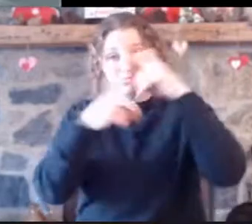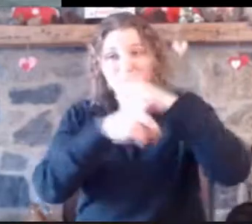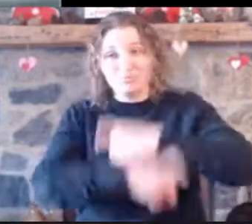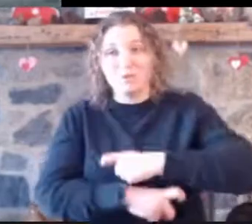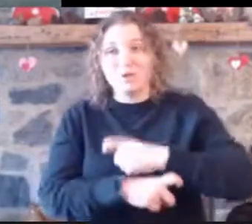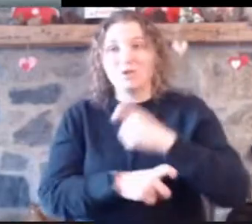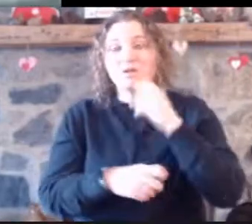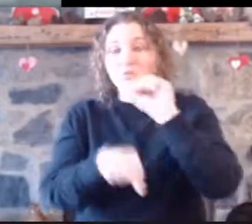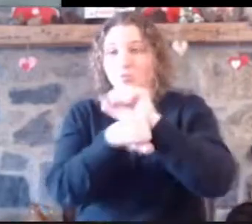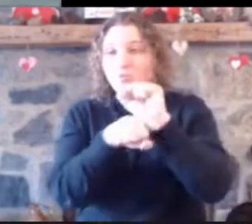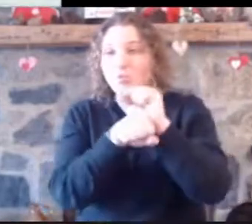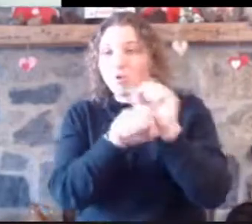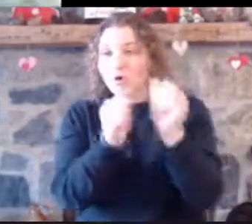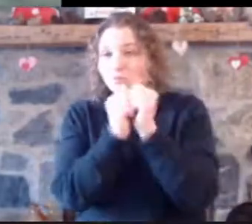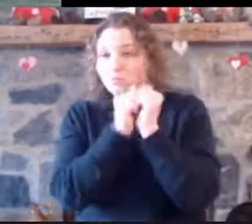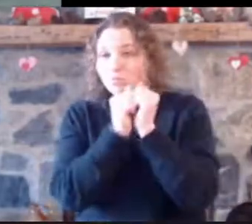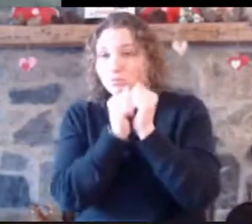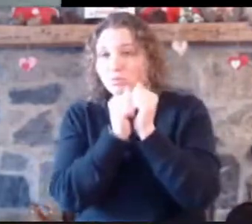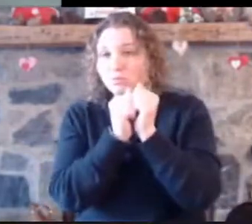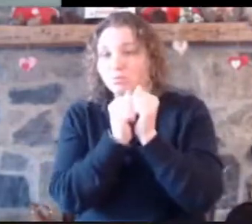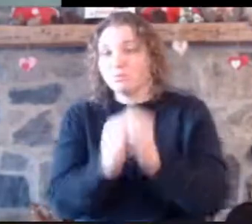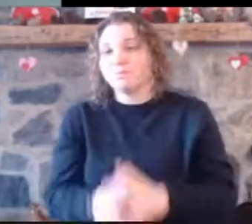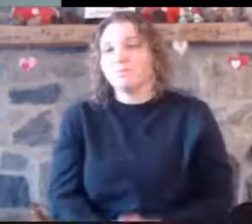they work together.